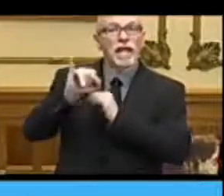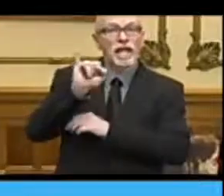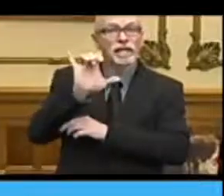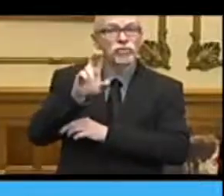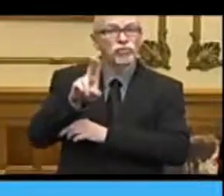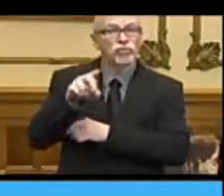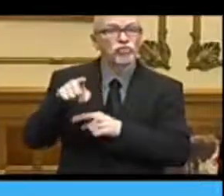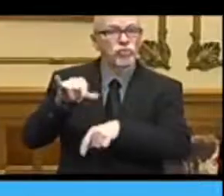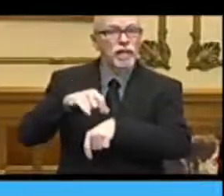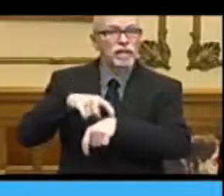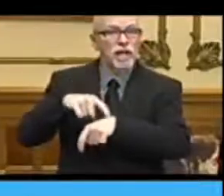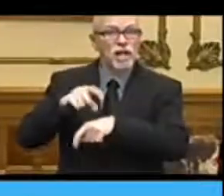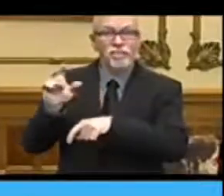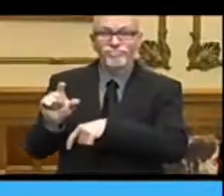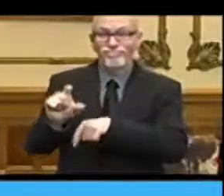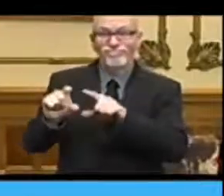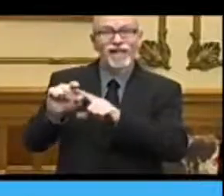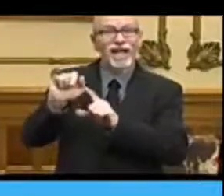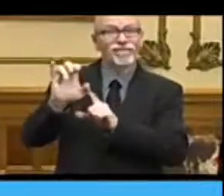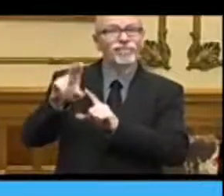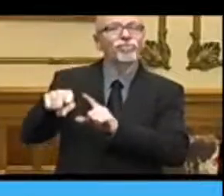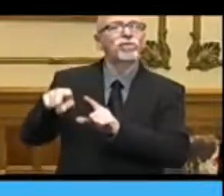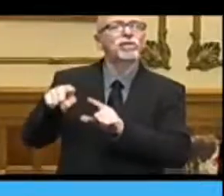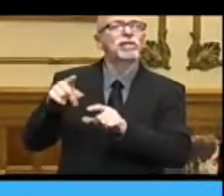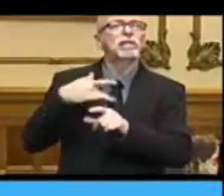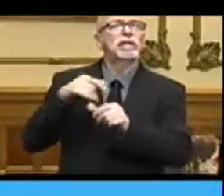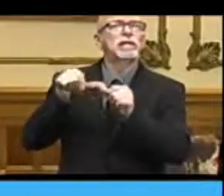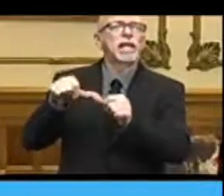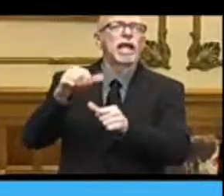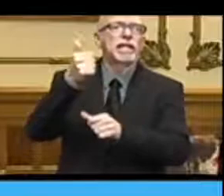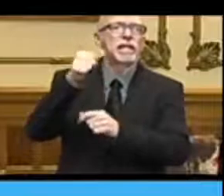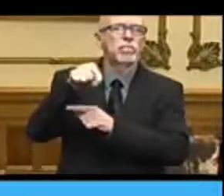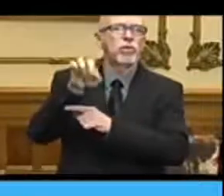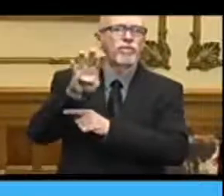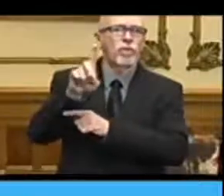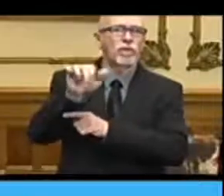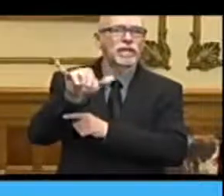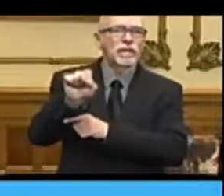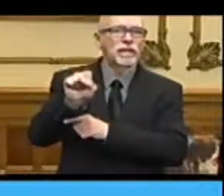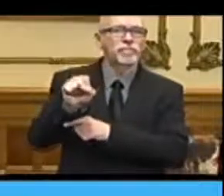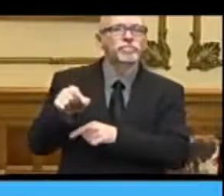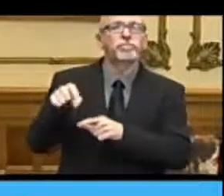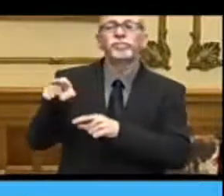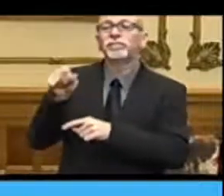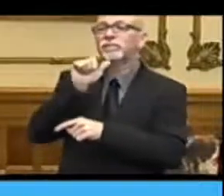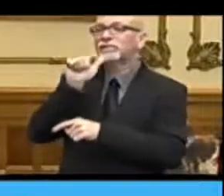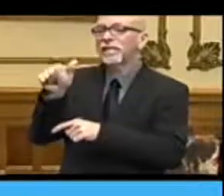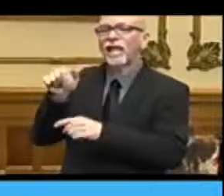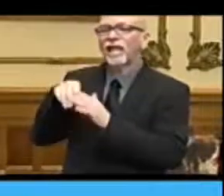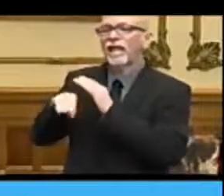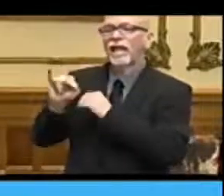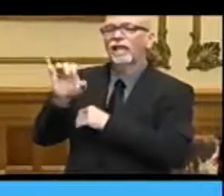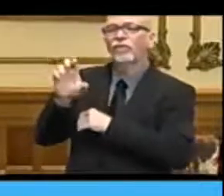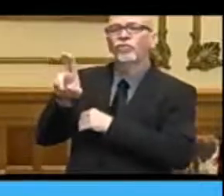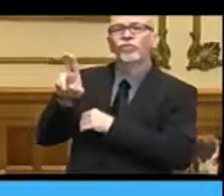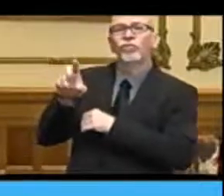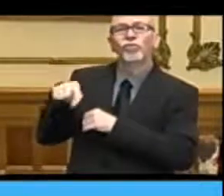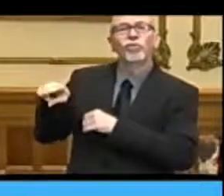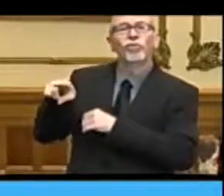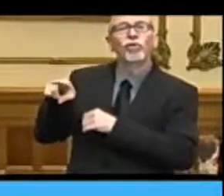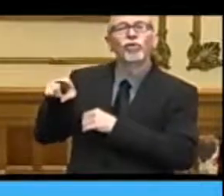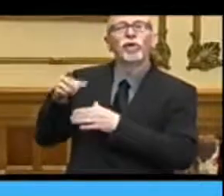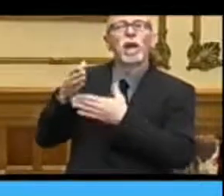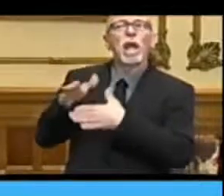unit during that stay, their average length of stay was 10.4 days. And for those who were not admitted to the intensive care unit,